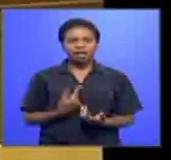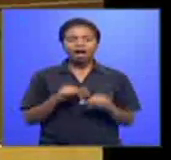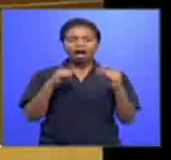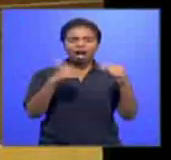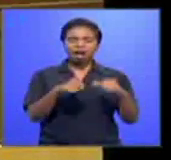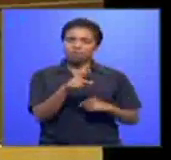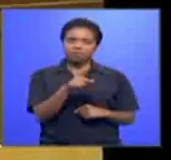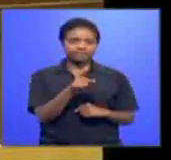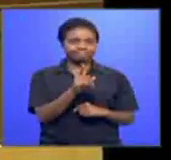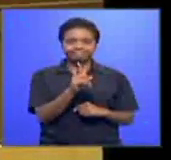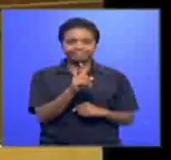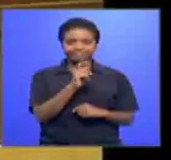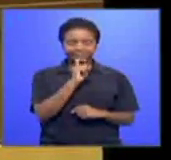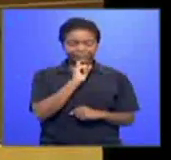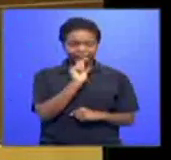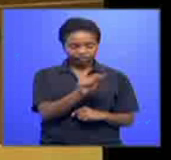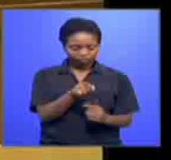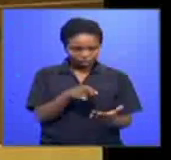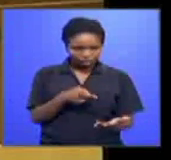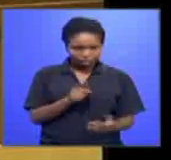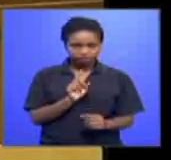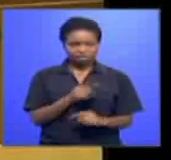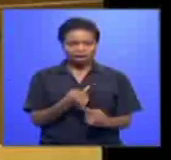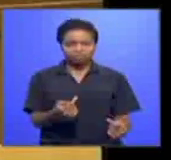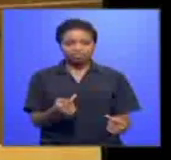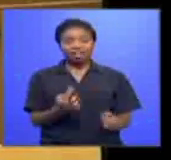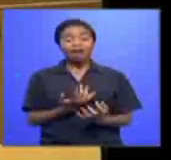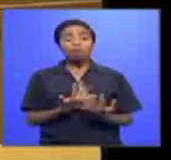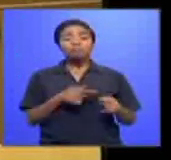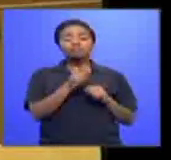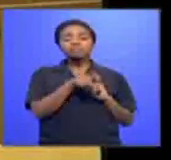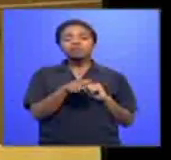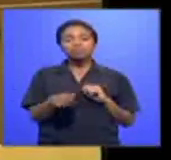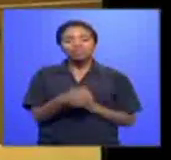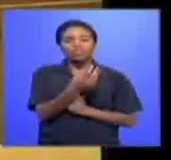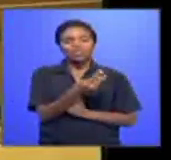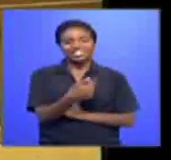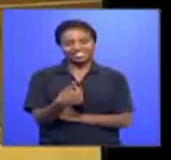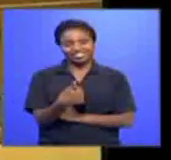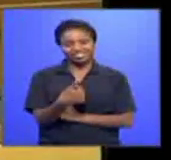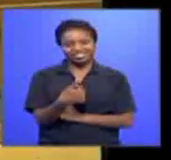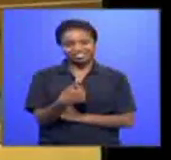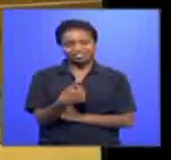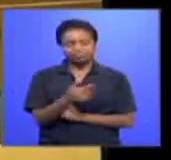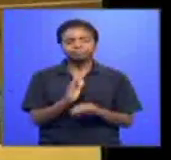were obtained against 46 persons. In other